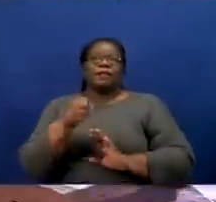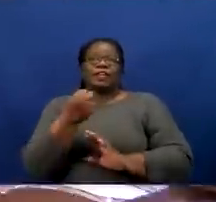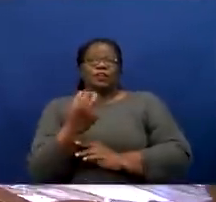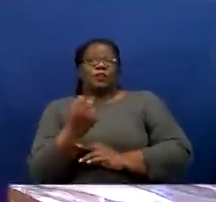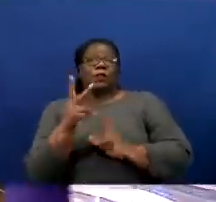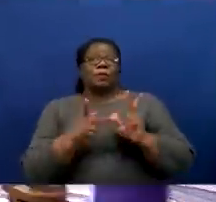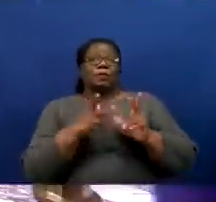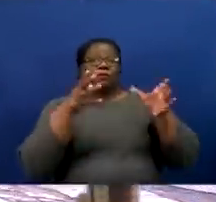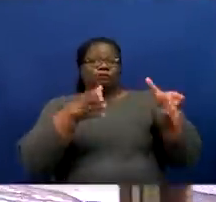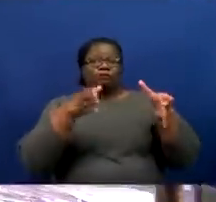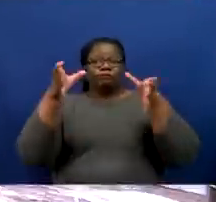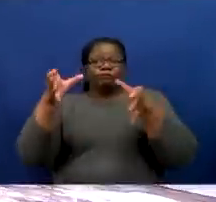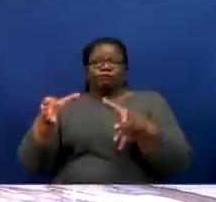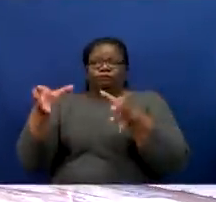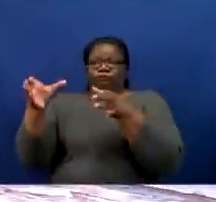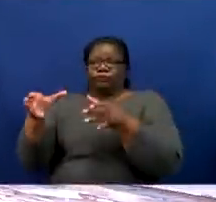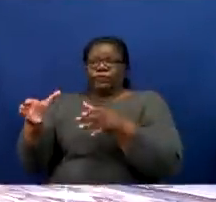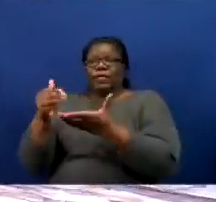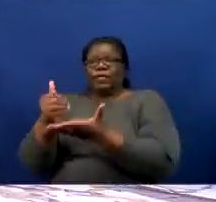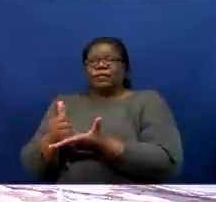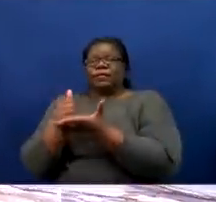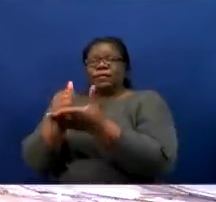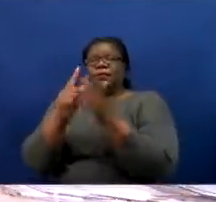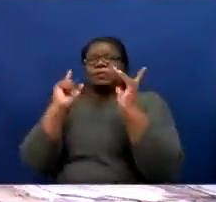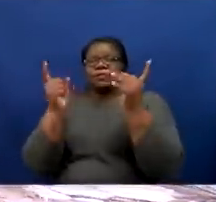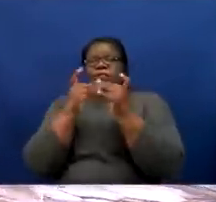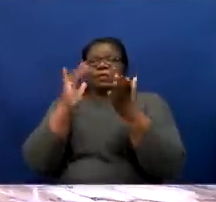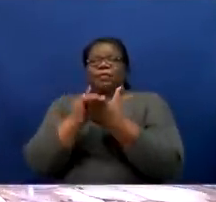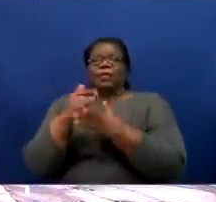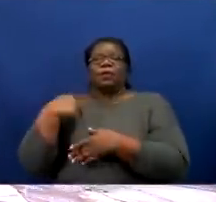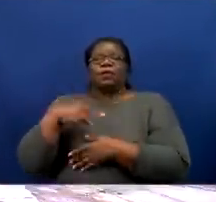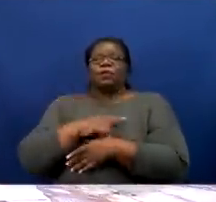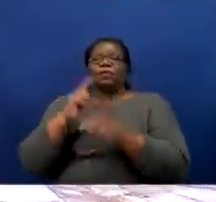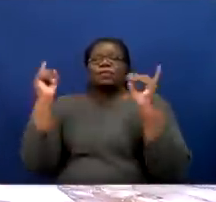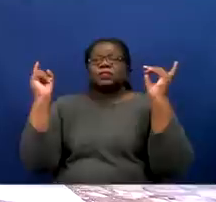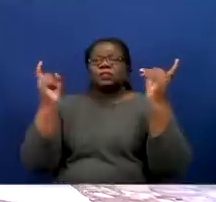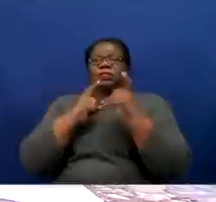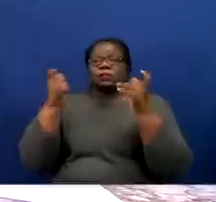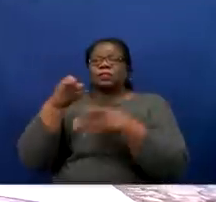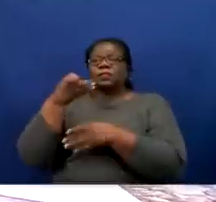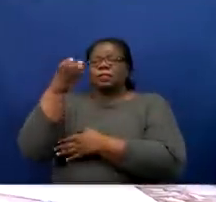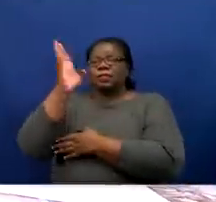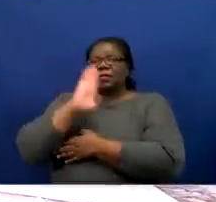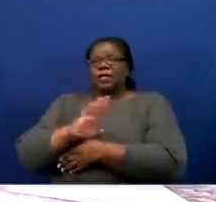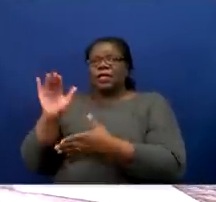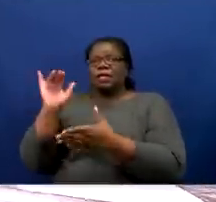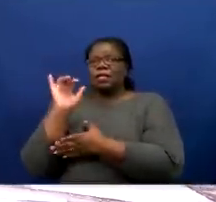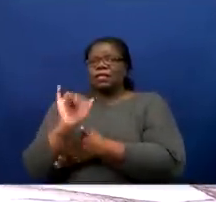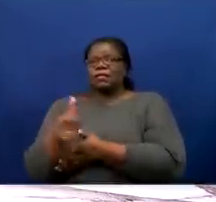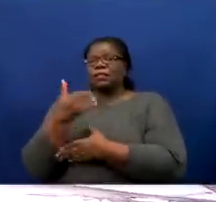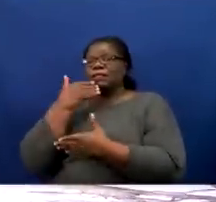section who will help me celebrate the fact that we serve a God who is good?